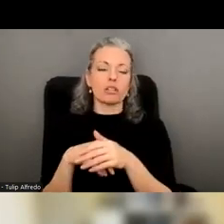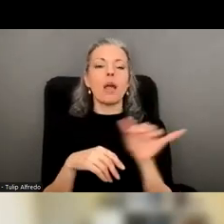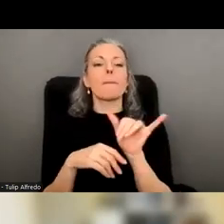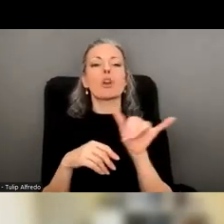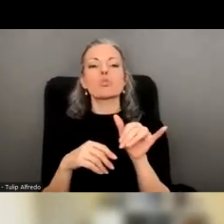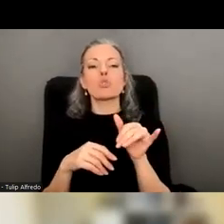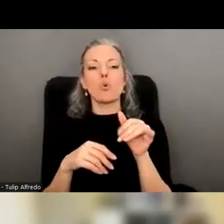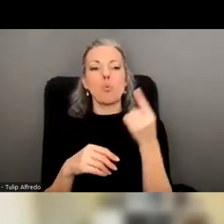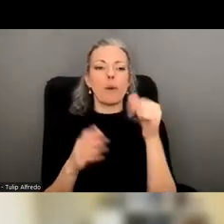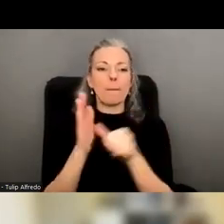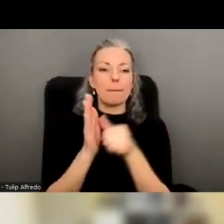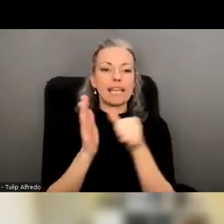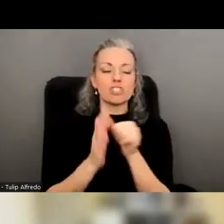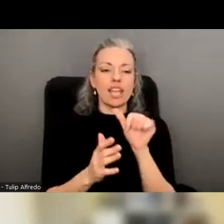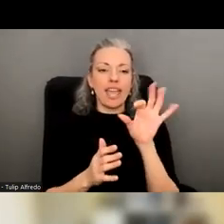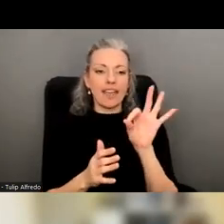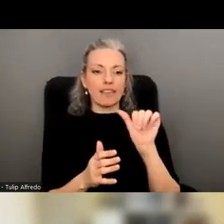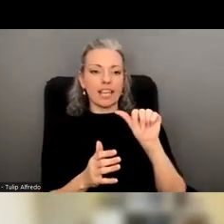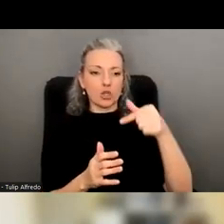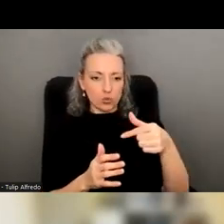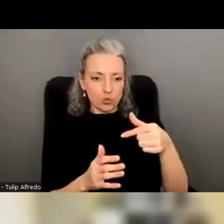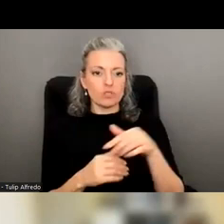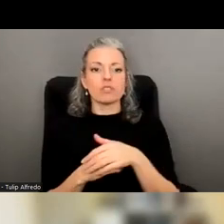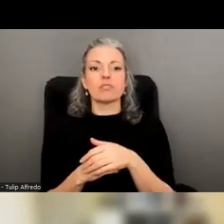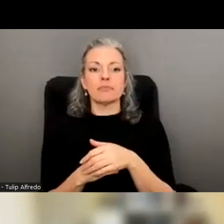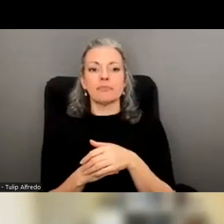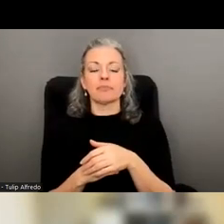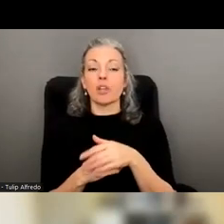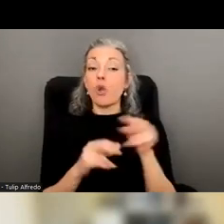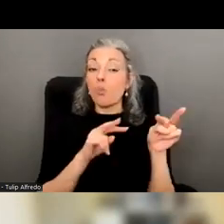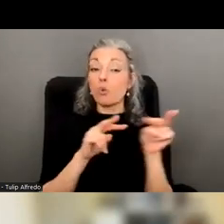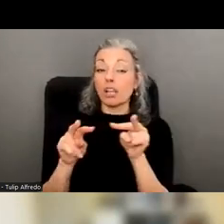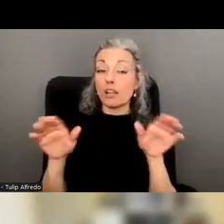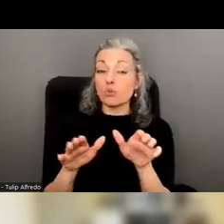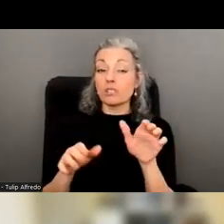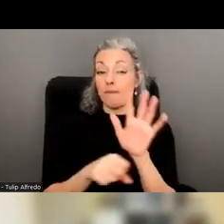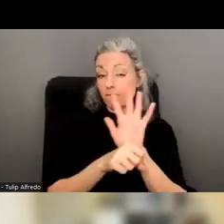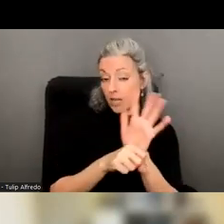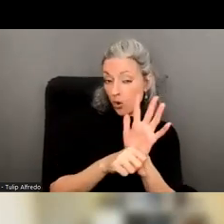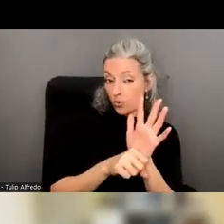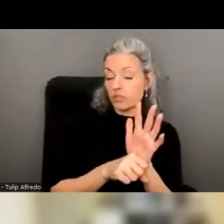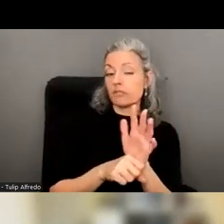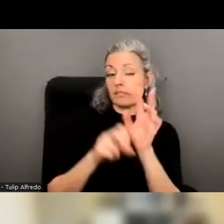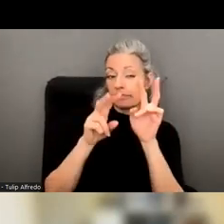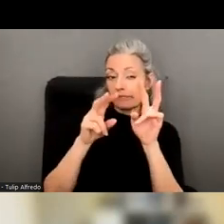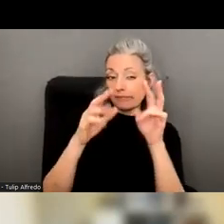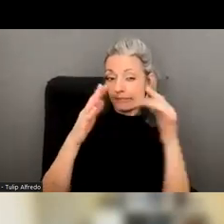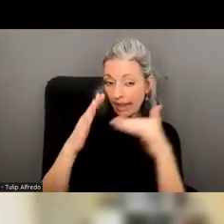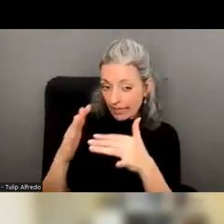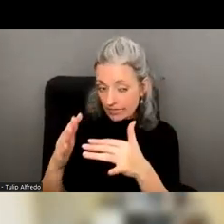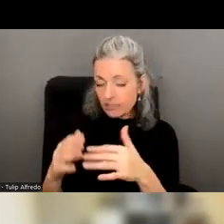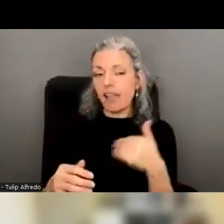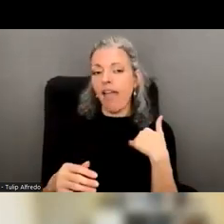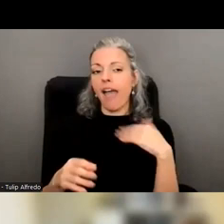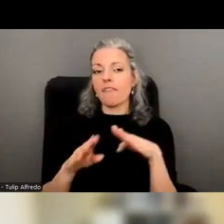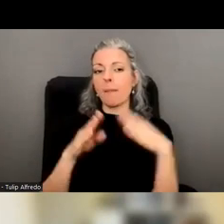one-page FAQs and handouts with infographics. We're looking at doing some videos and case studies, and then we'll have a public slide deck that